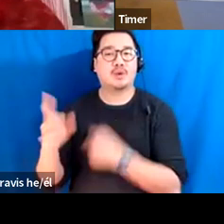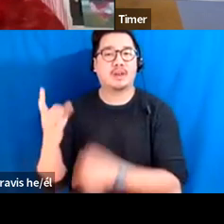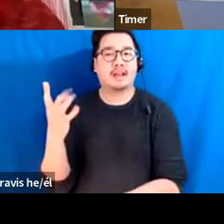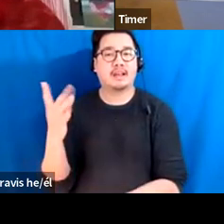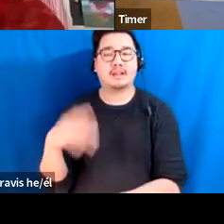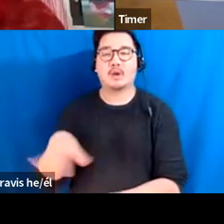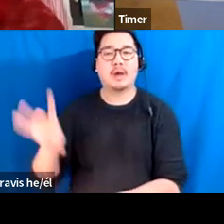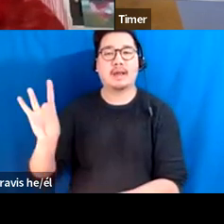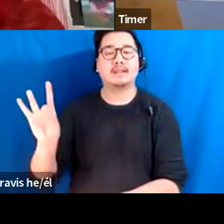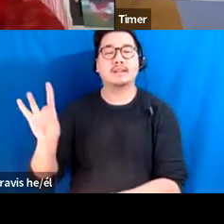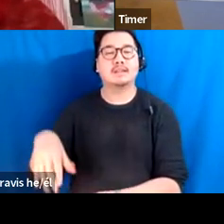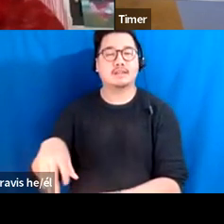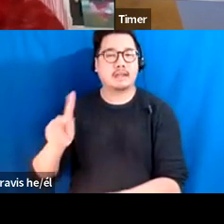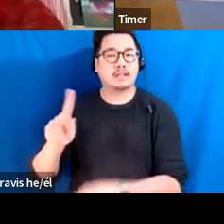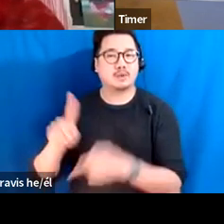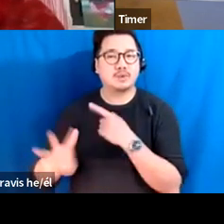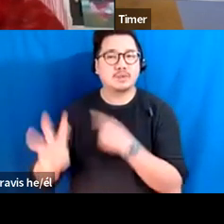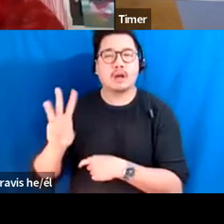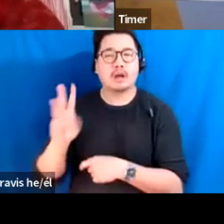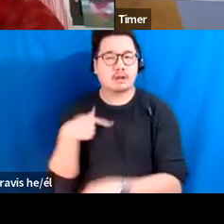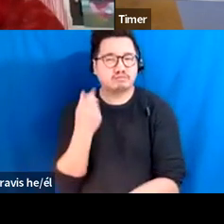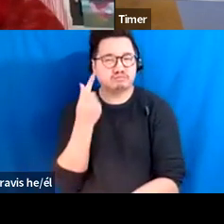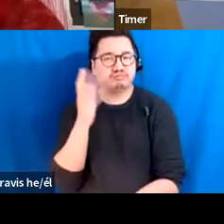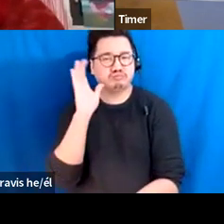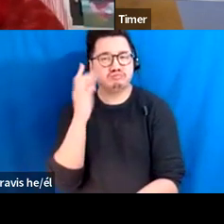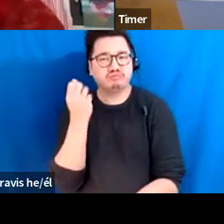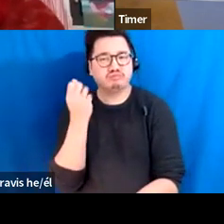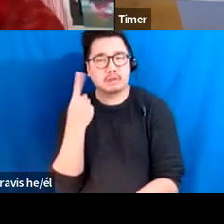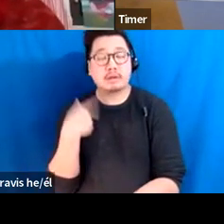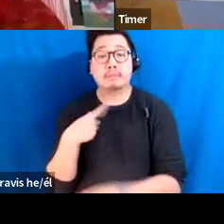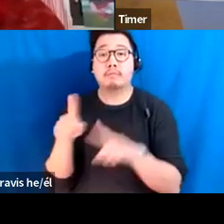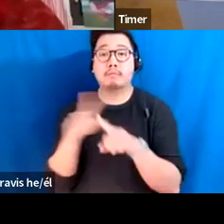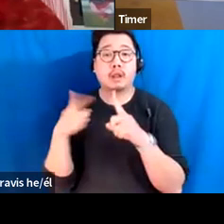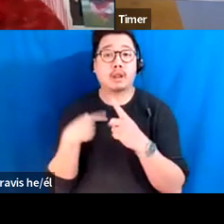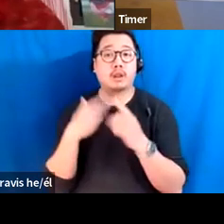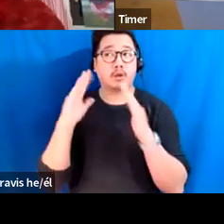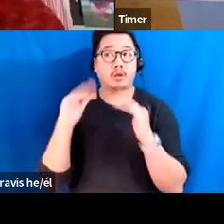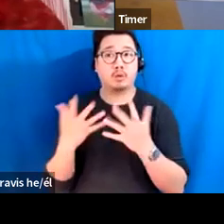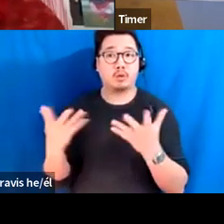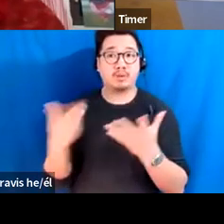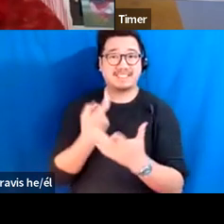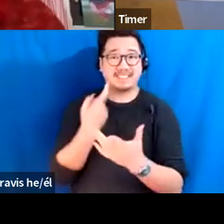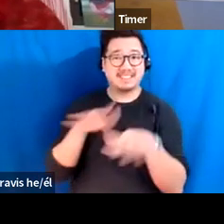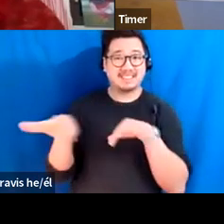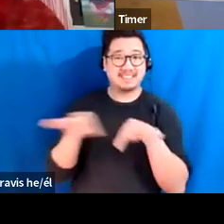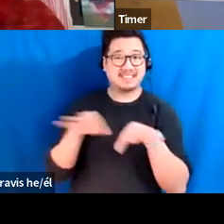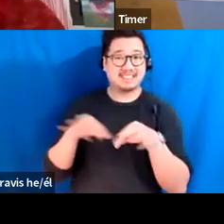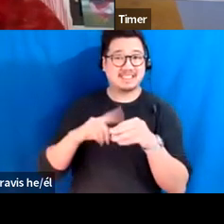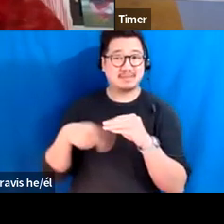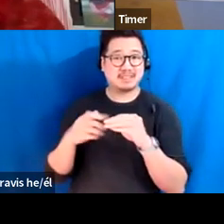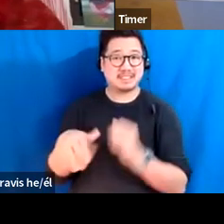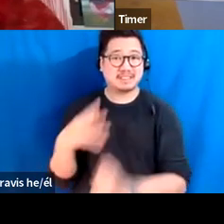sixth and but um hope that the kind of explanations that you were sharing about the experiences